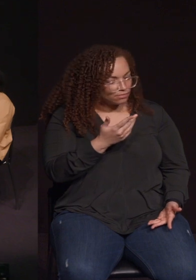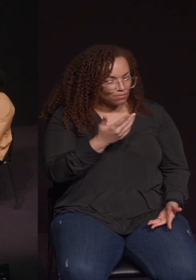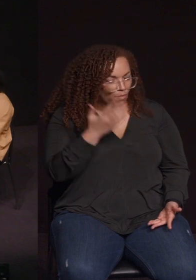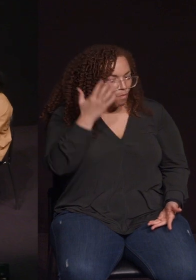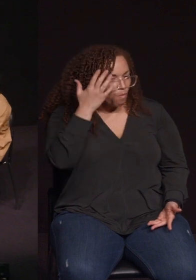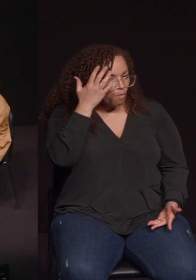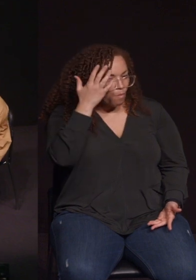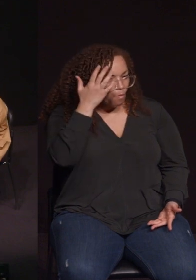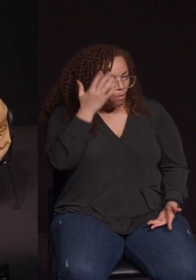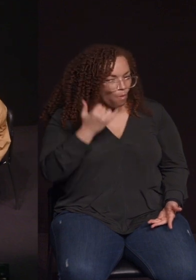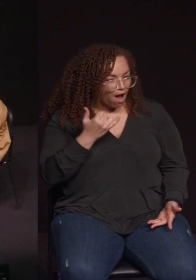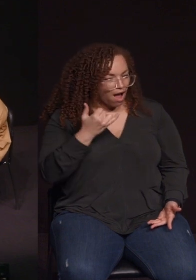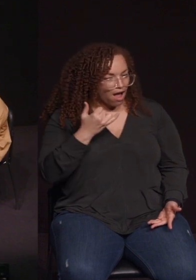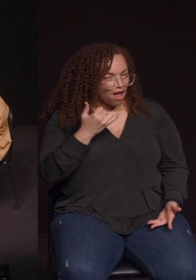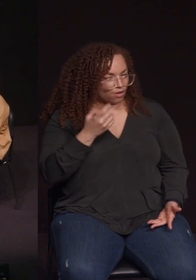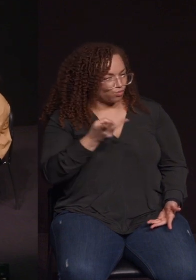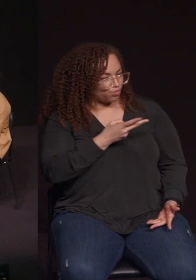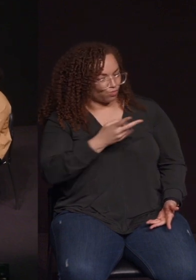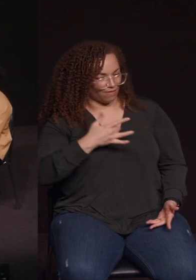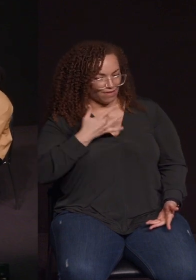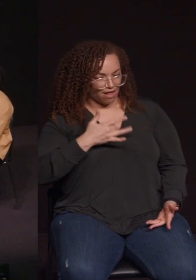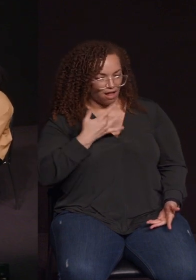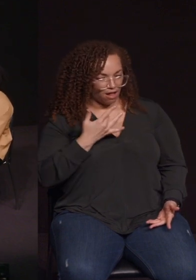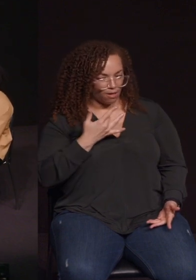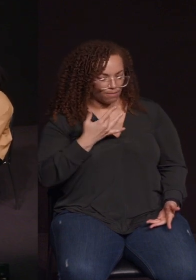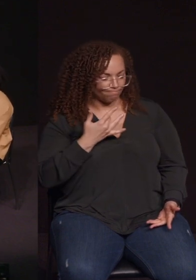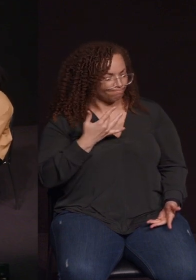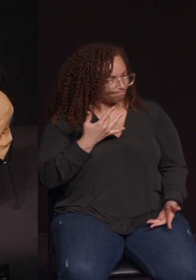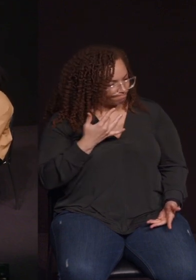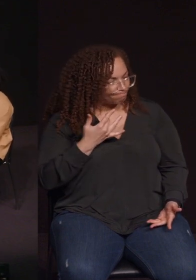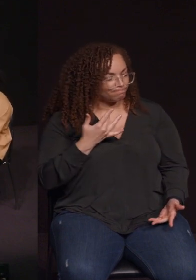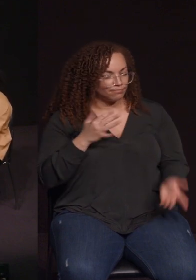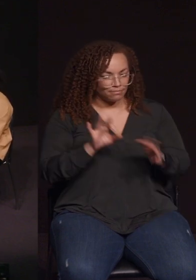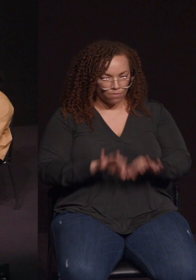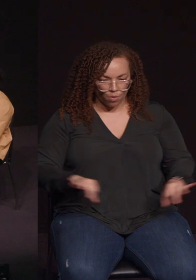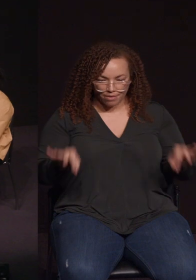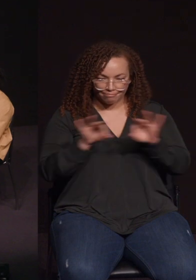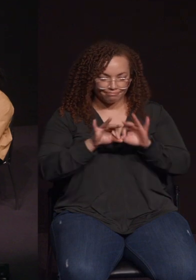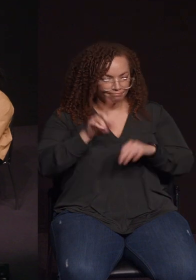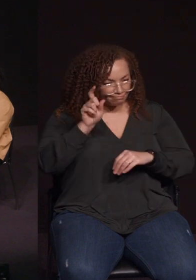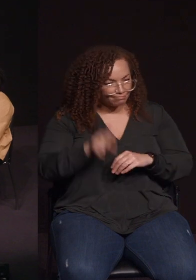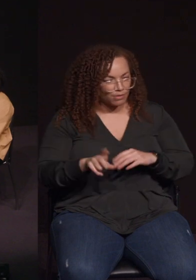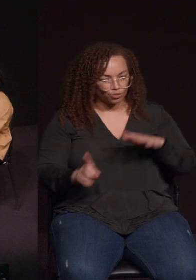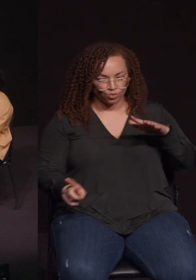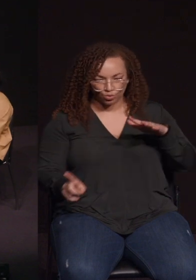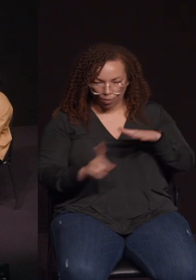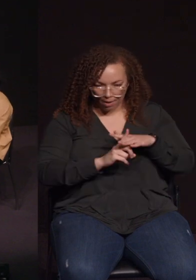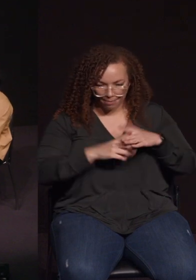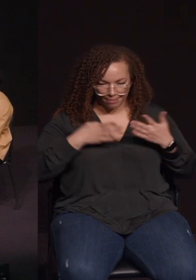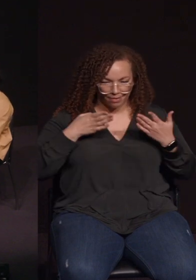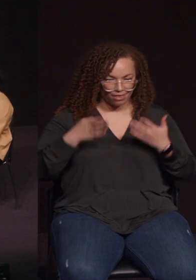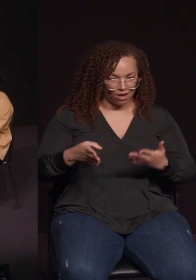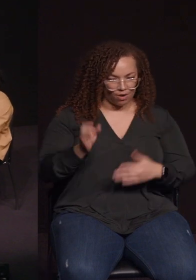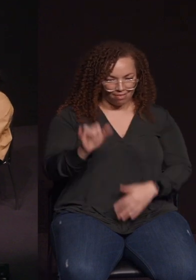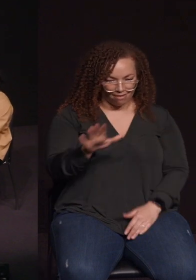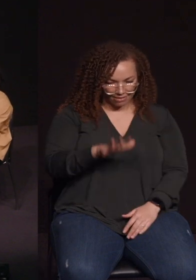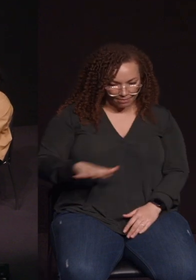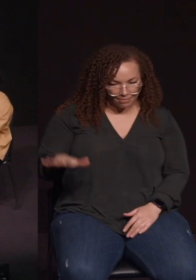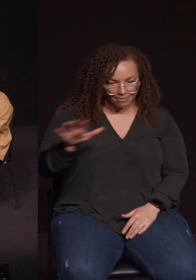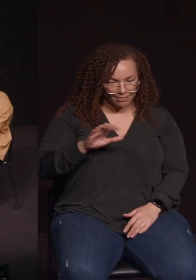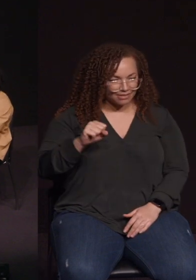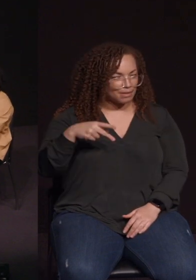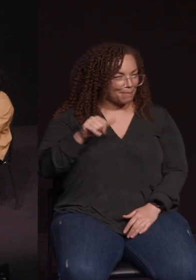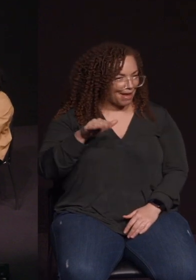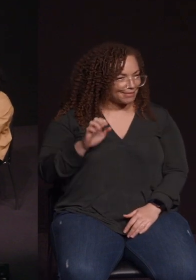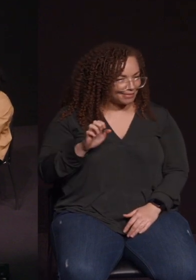Why has it felt important for you all to show up in the space, right? The space and the site